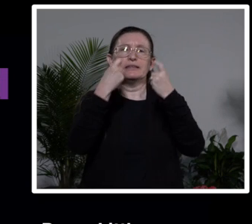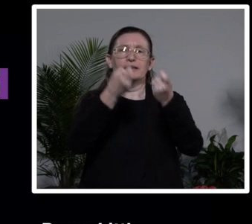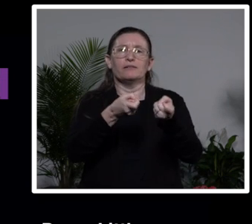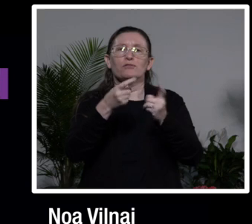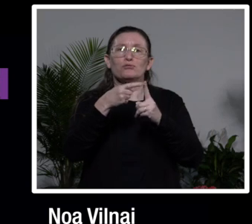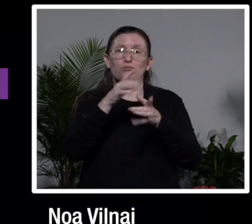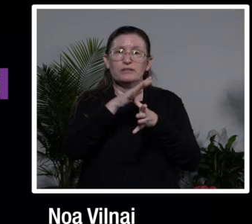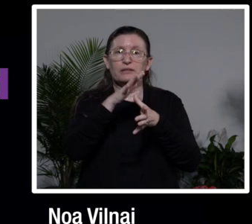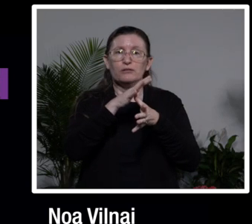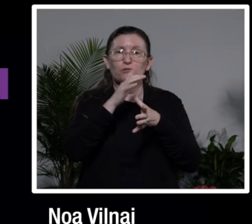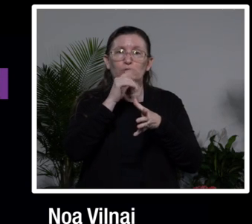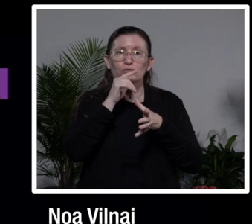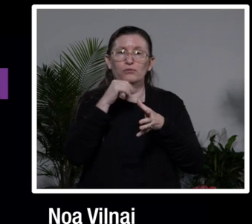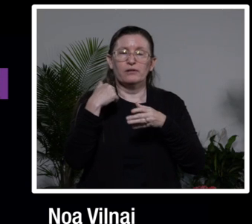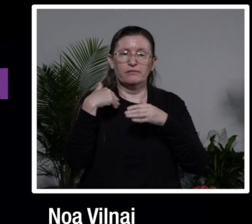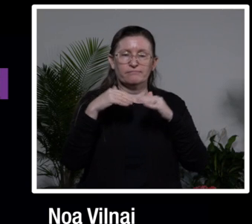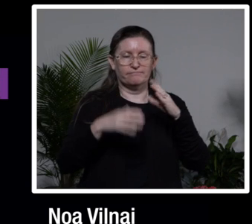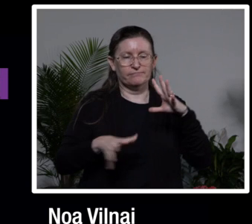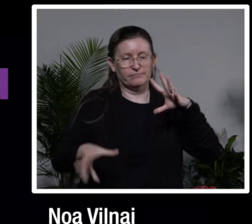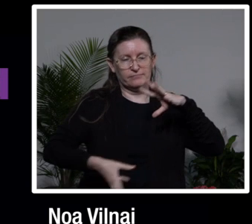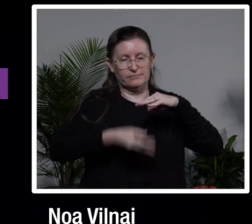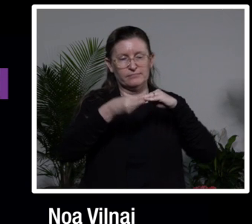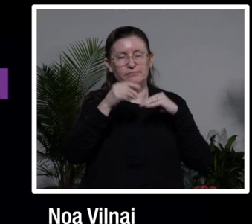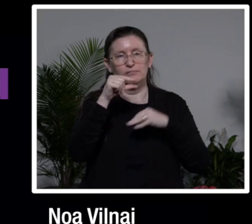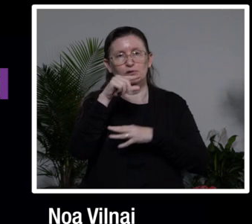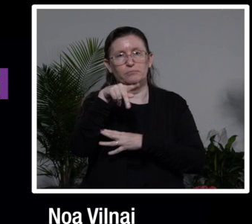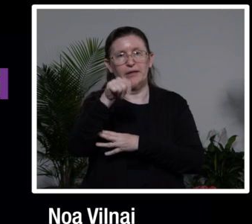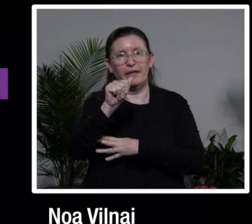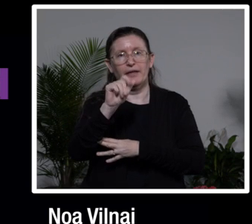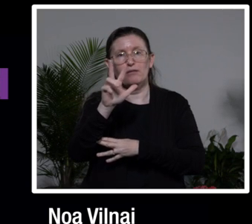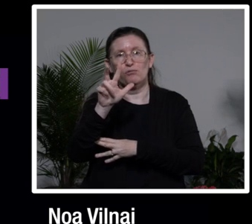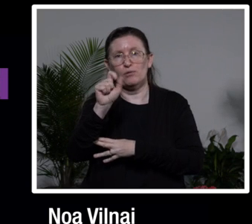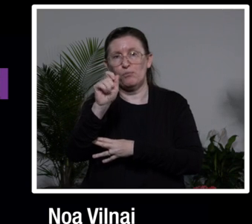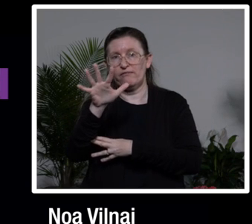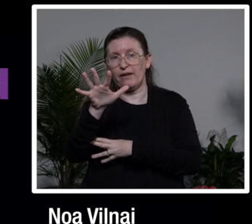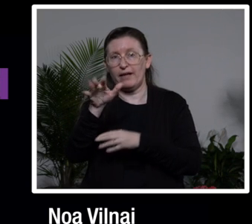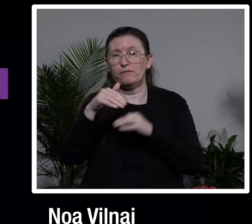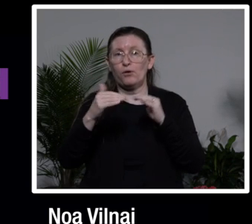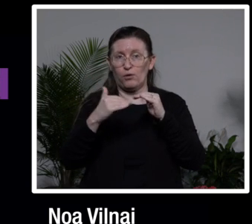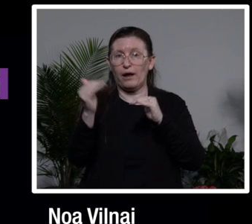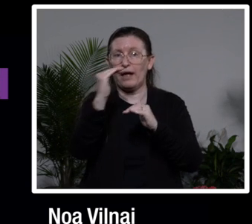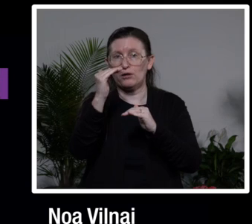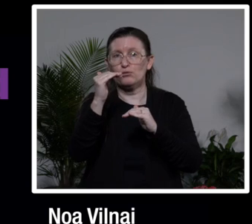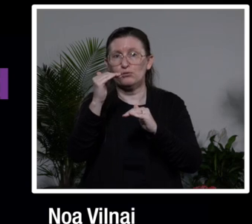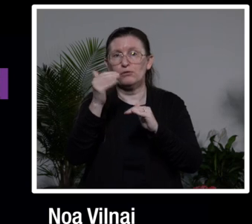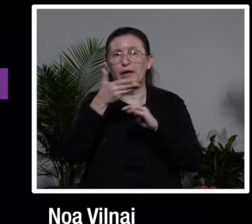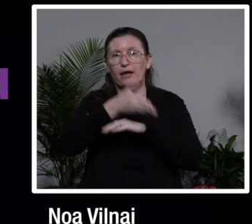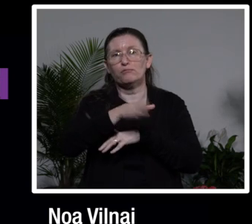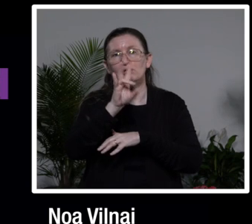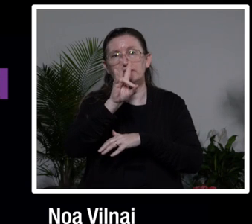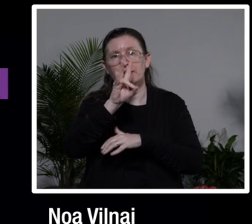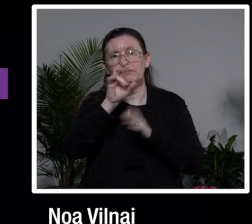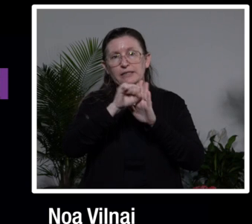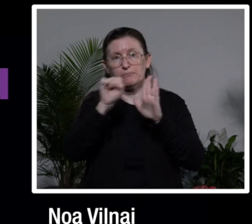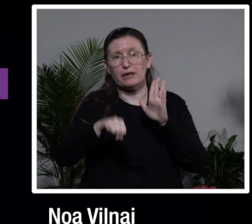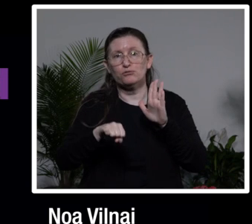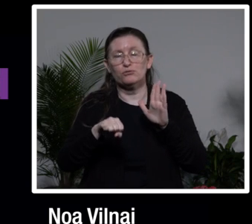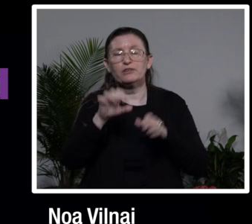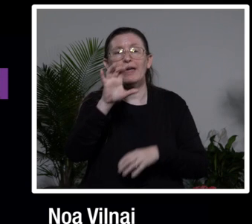presented to those seniors who have maintained a cumulative grade point average of 3.5 or higher after 7